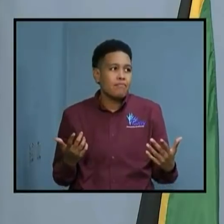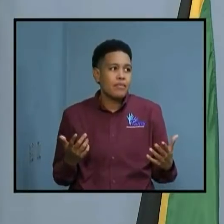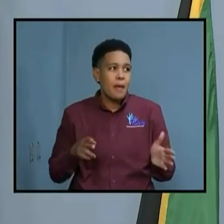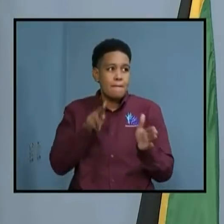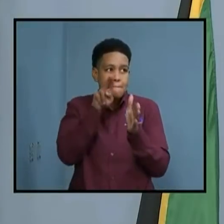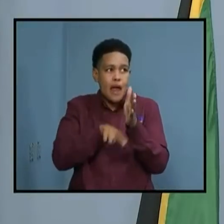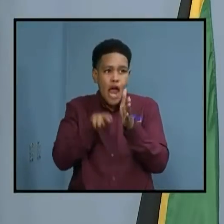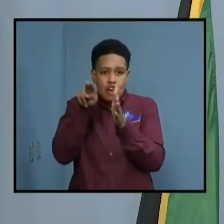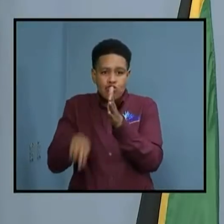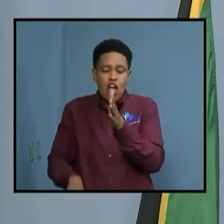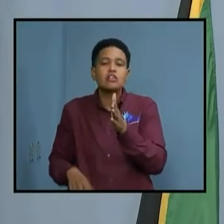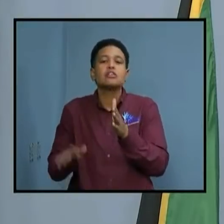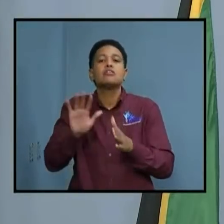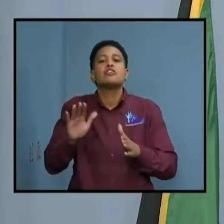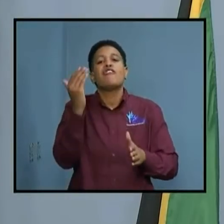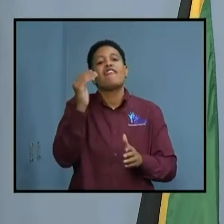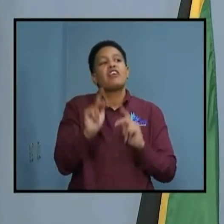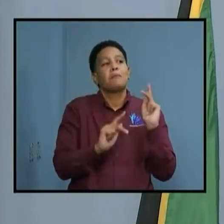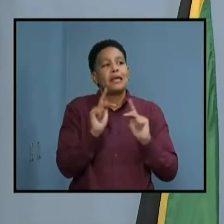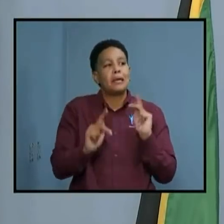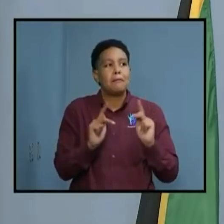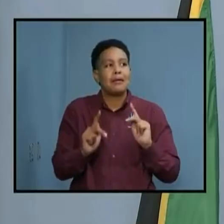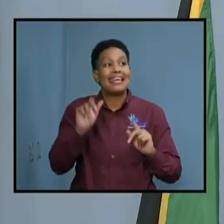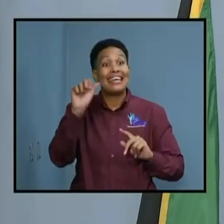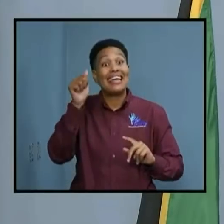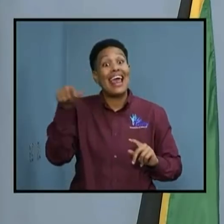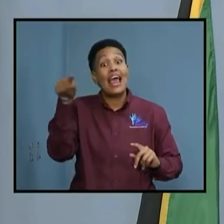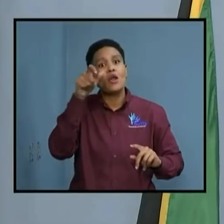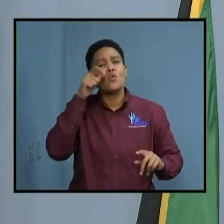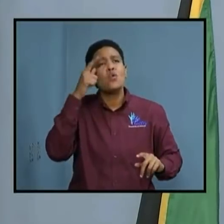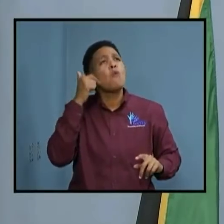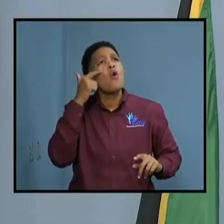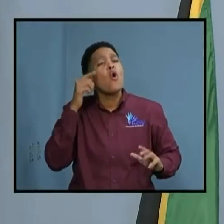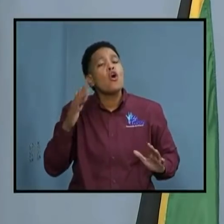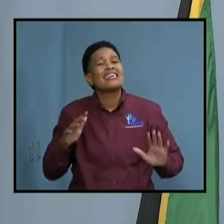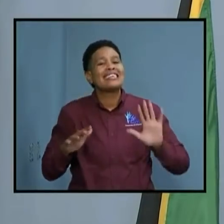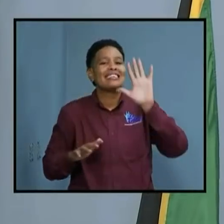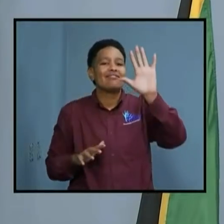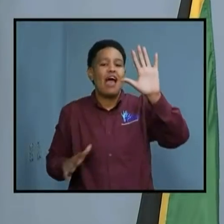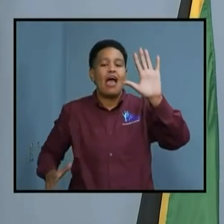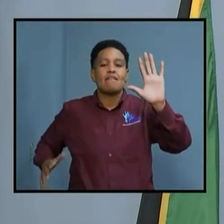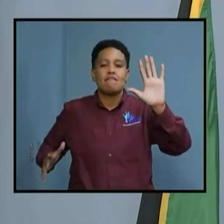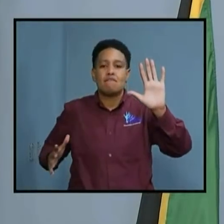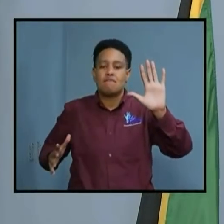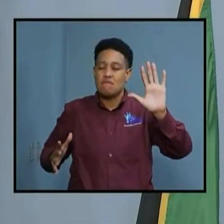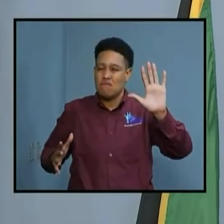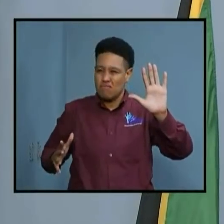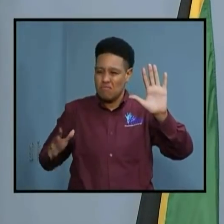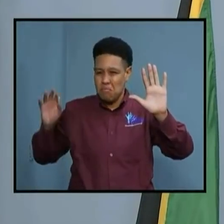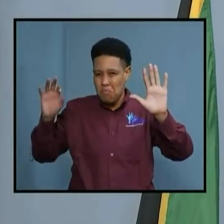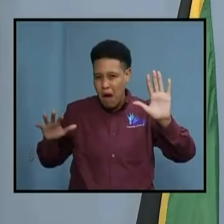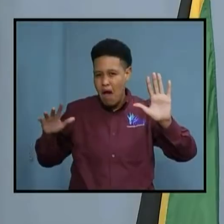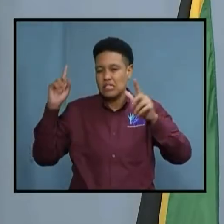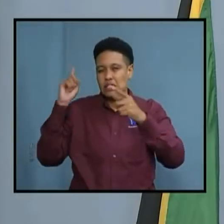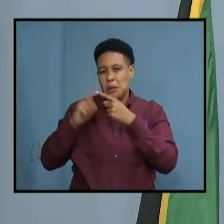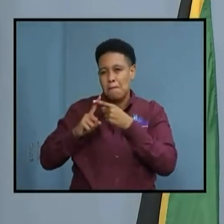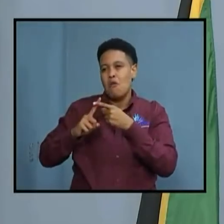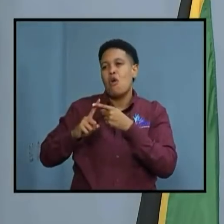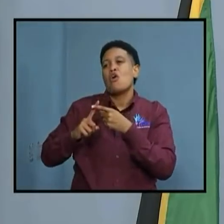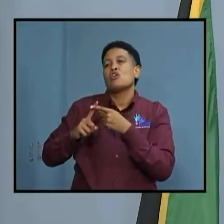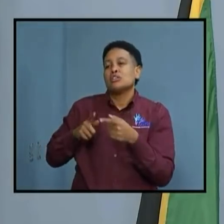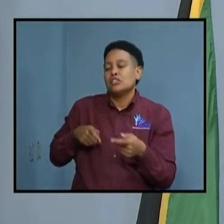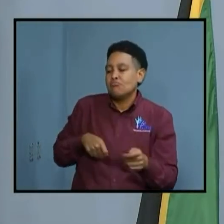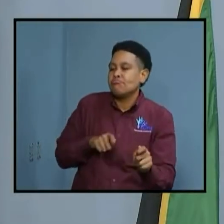burials continue at 15 persons, 10 of whom are mourners, 5 are the officiating clergy and the attendants